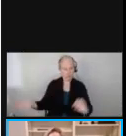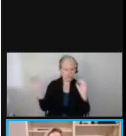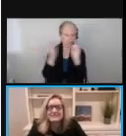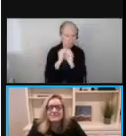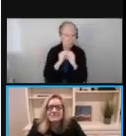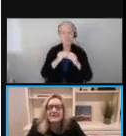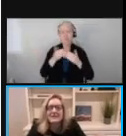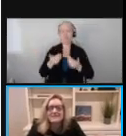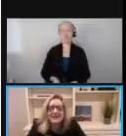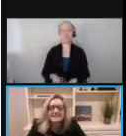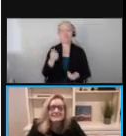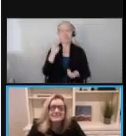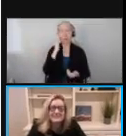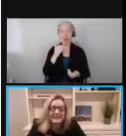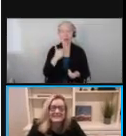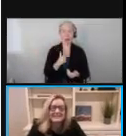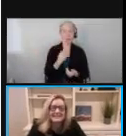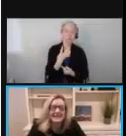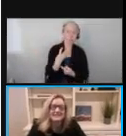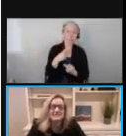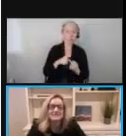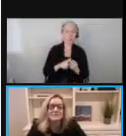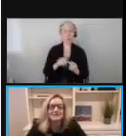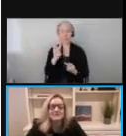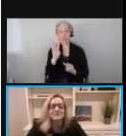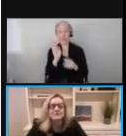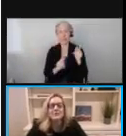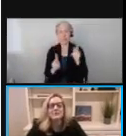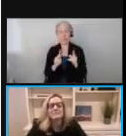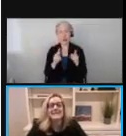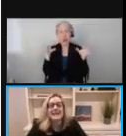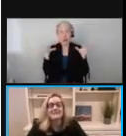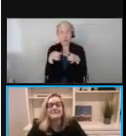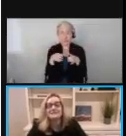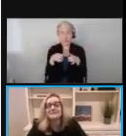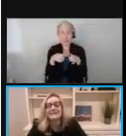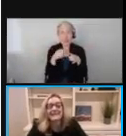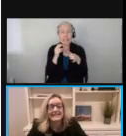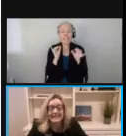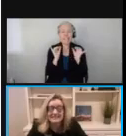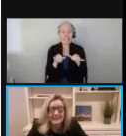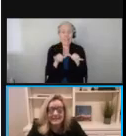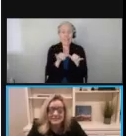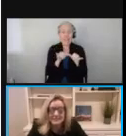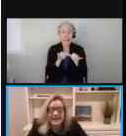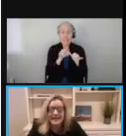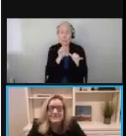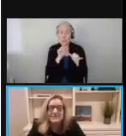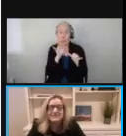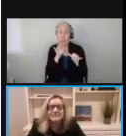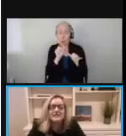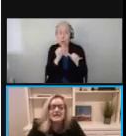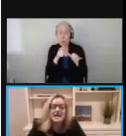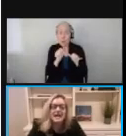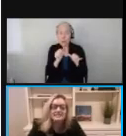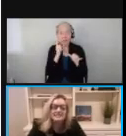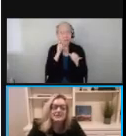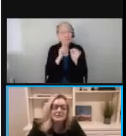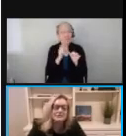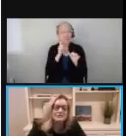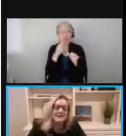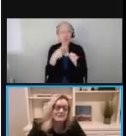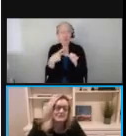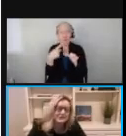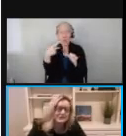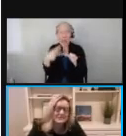maybe 6 will be confined to a space the size of a small studio apartment now for something like an estimated 2.5 years. As the